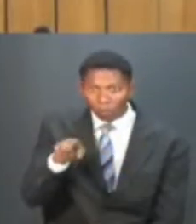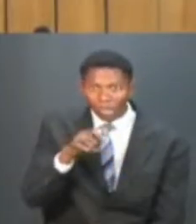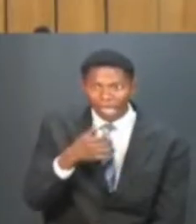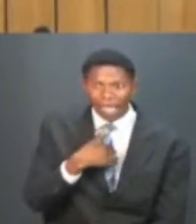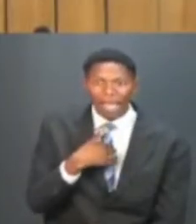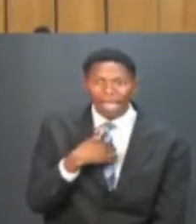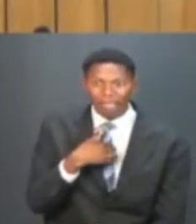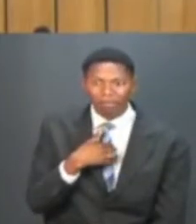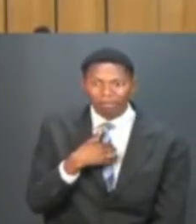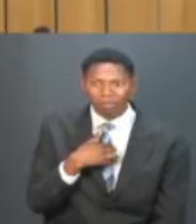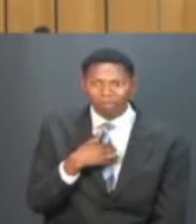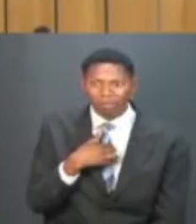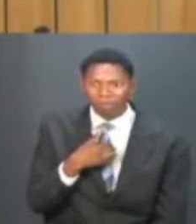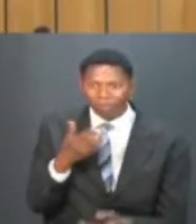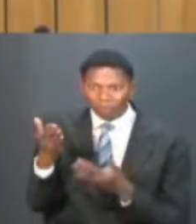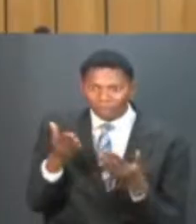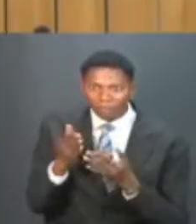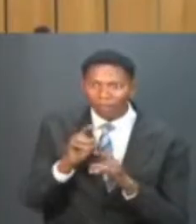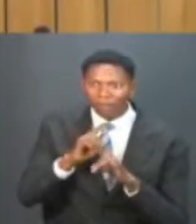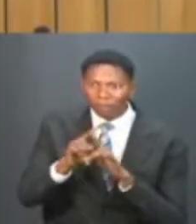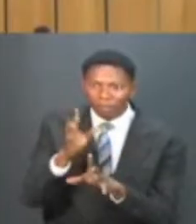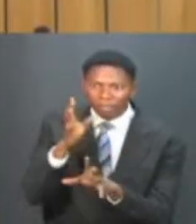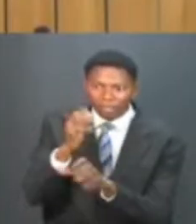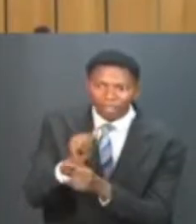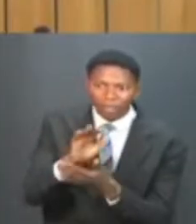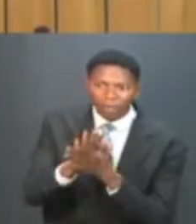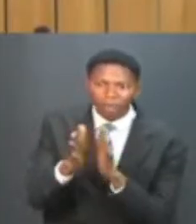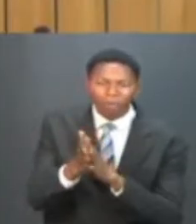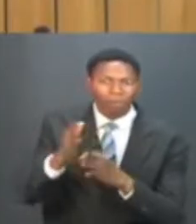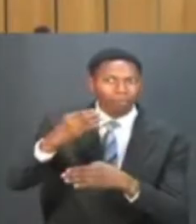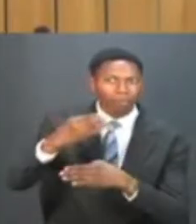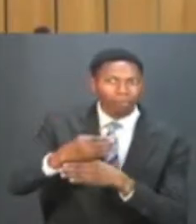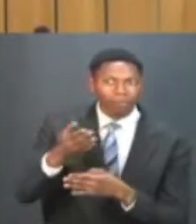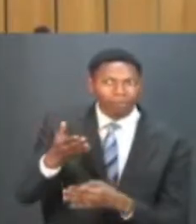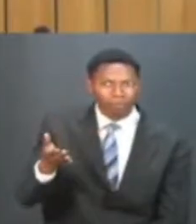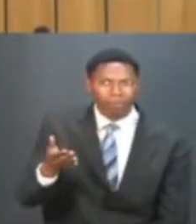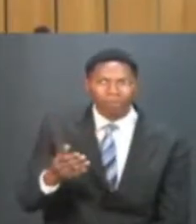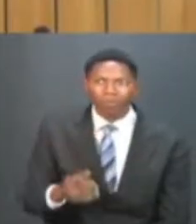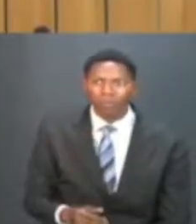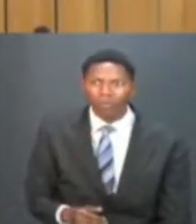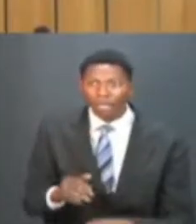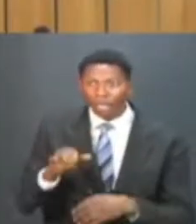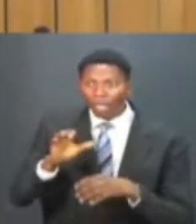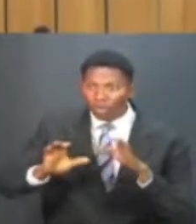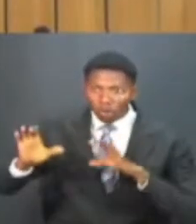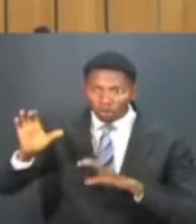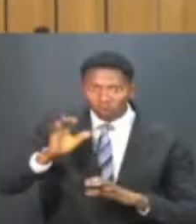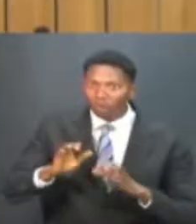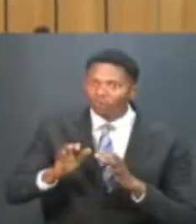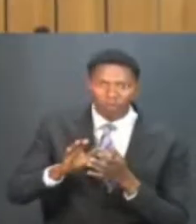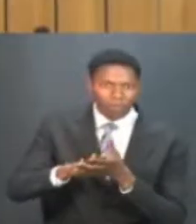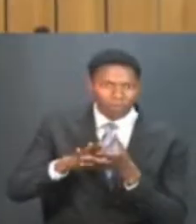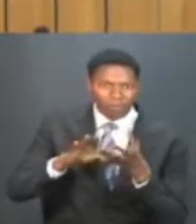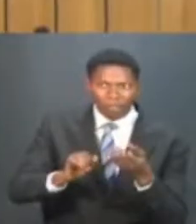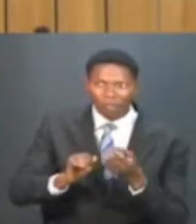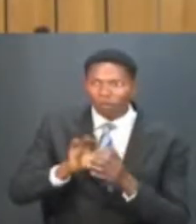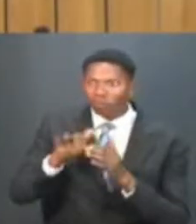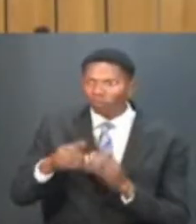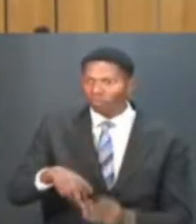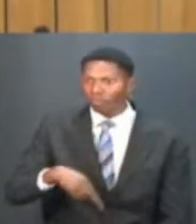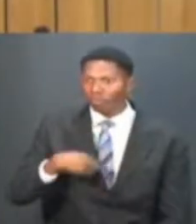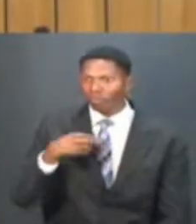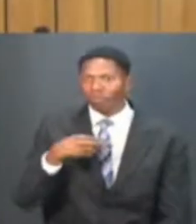affordability remains a major barrier. Cultural beliefs, religious beliefs,